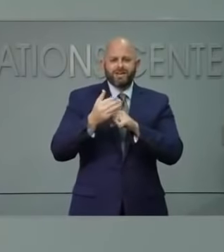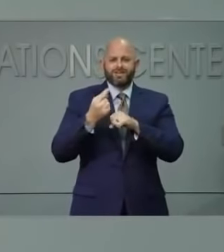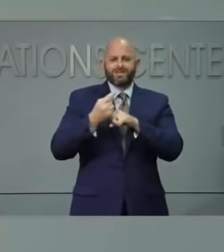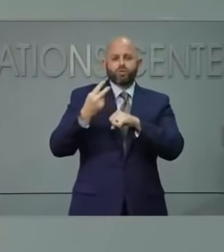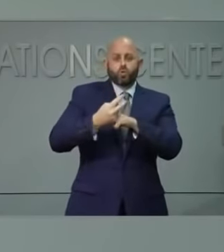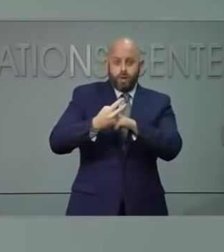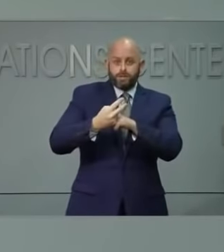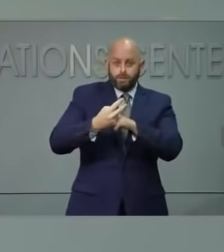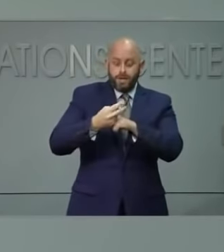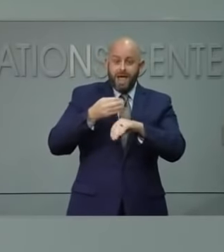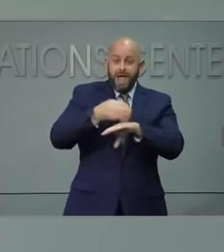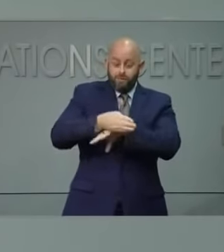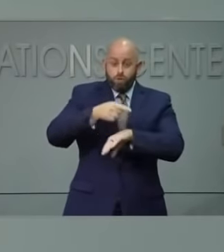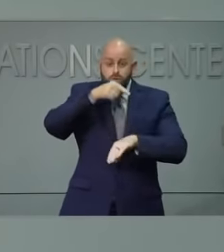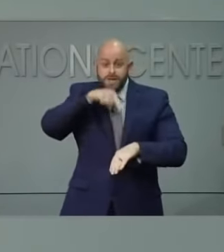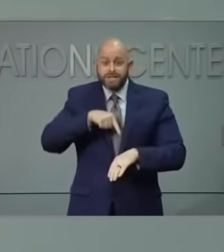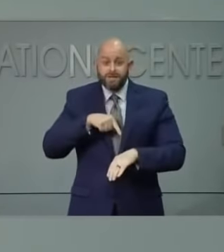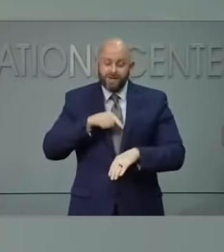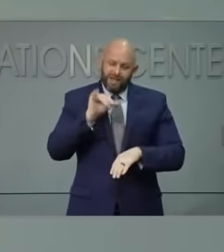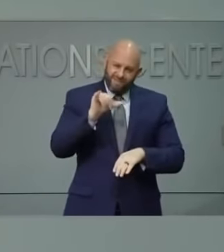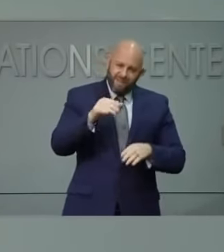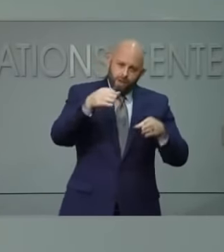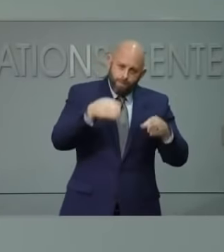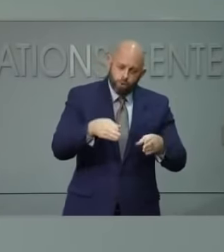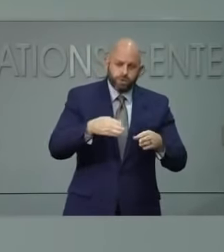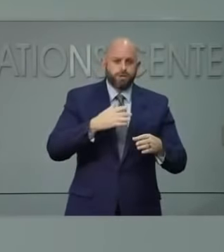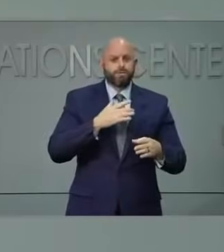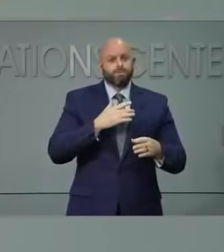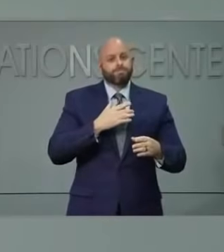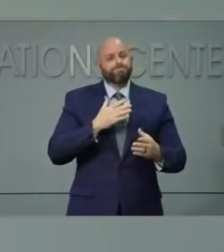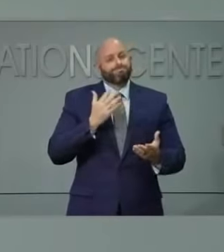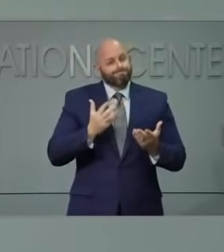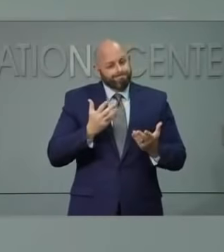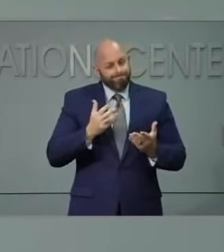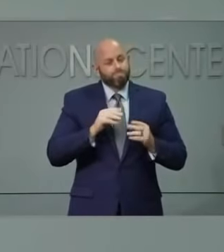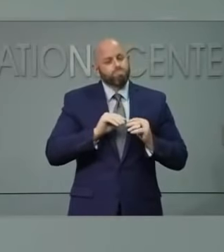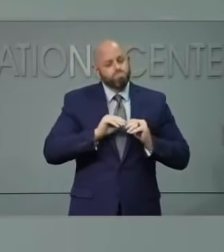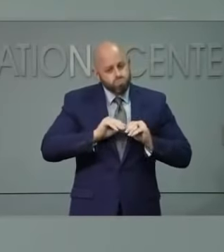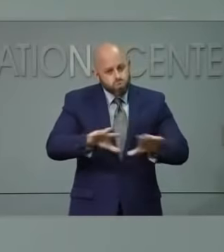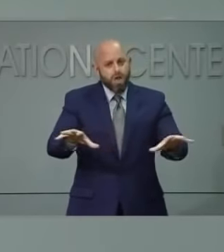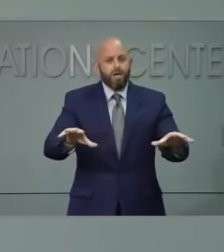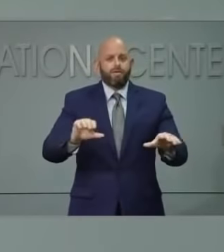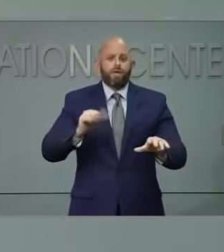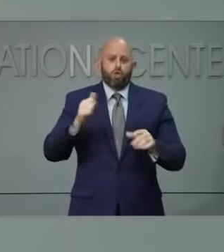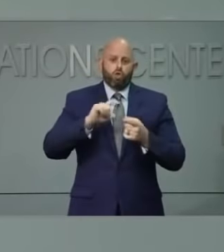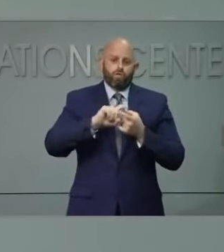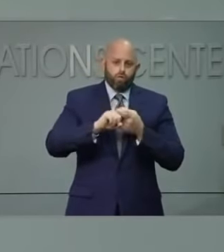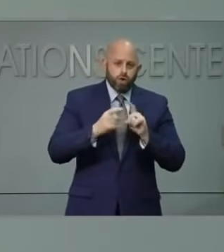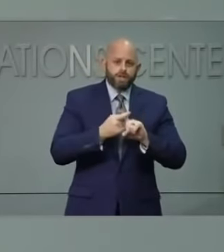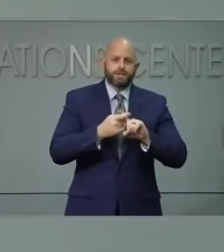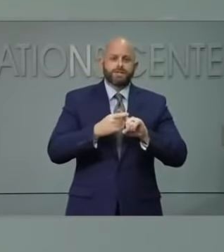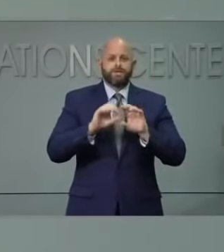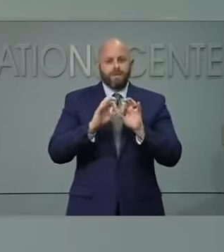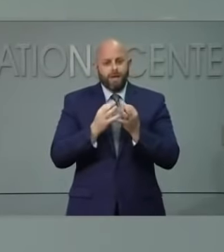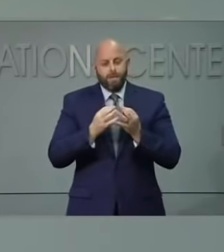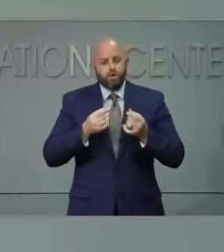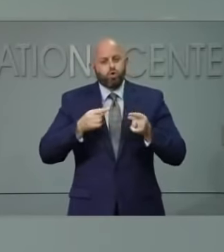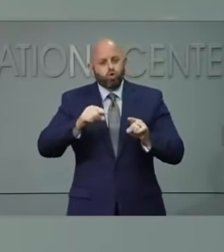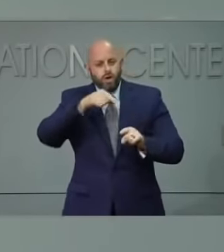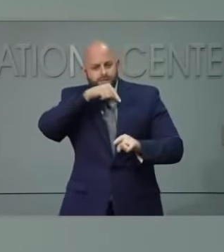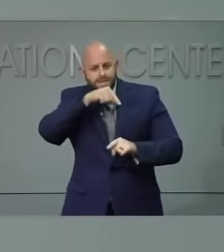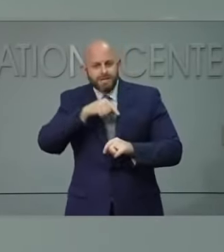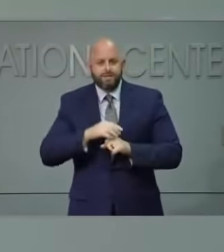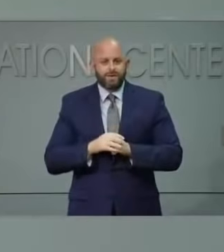of days. And they were likely the ones that may have spread it to other family or friends over Thanksgiving. So what we saw last week